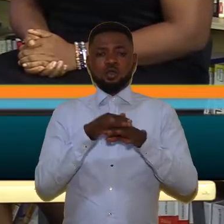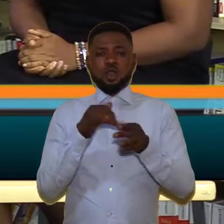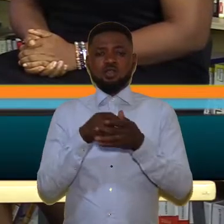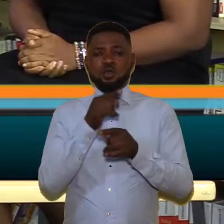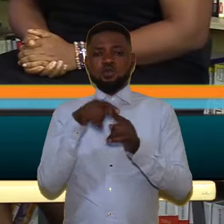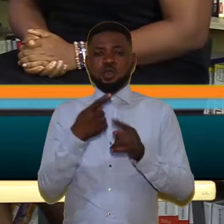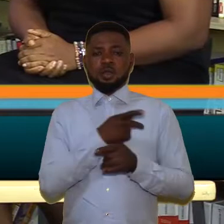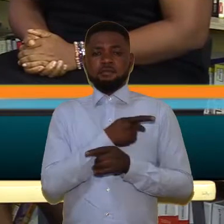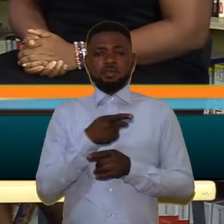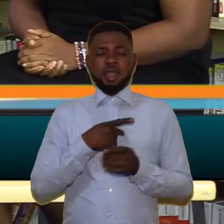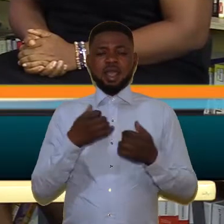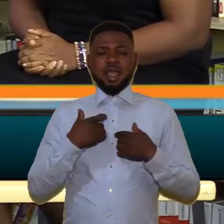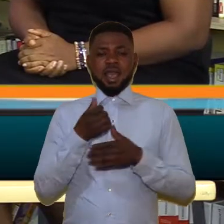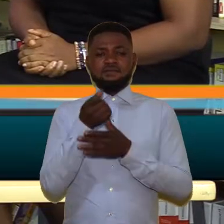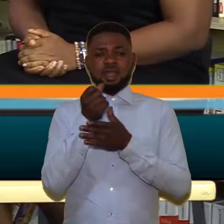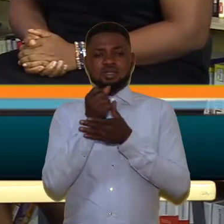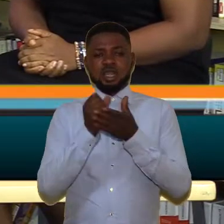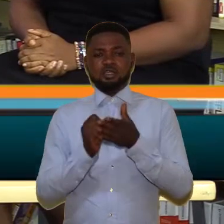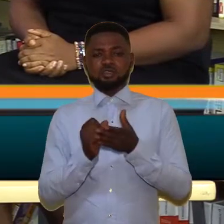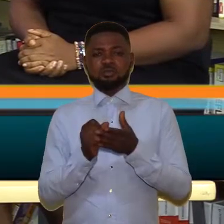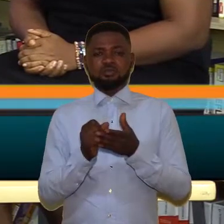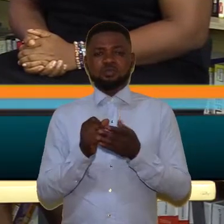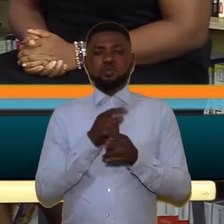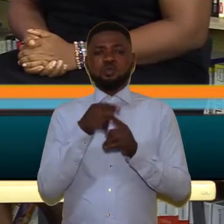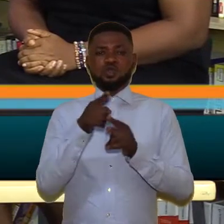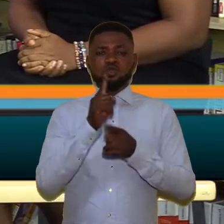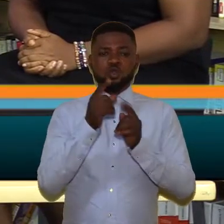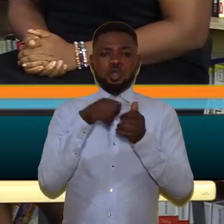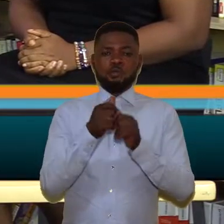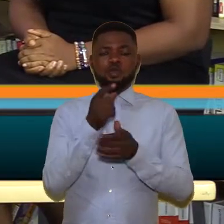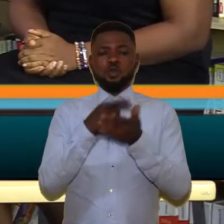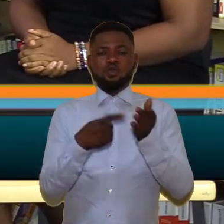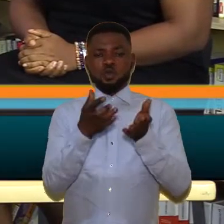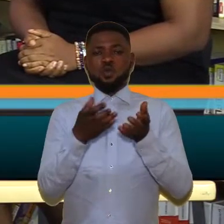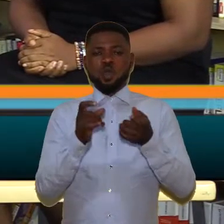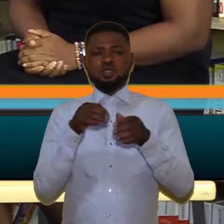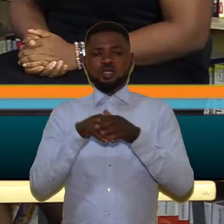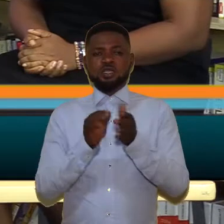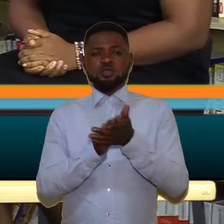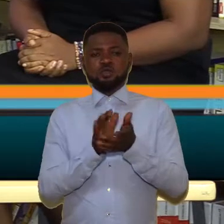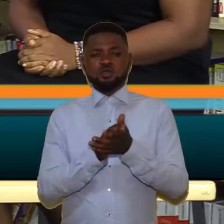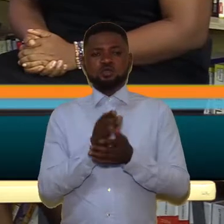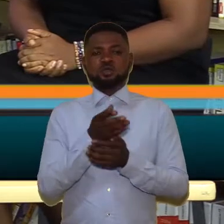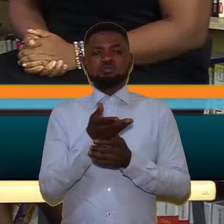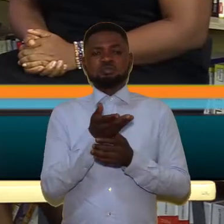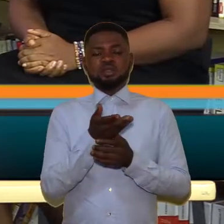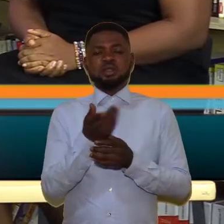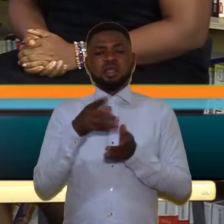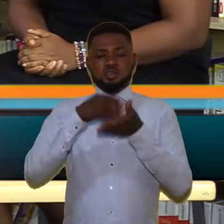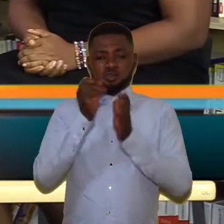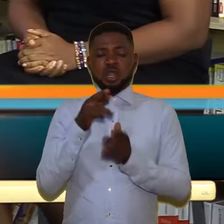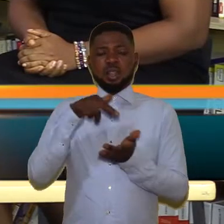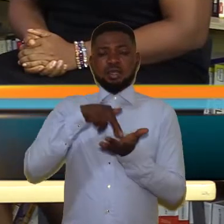you prefer have a session. Is that what you're talking about? Yeah, where you talk about what you want in the school and then propose is to it the student school.